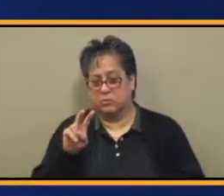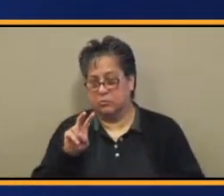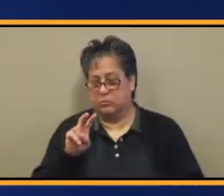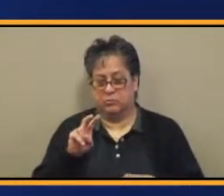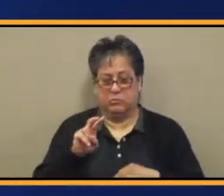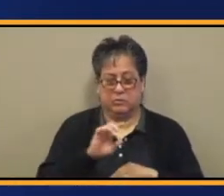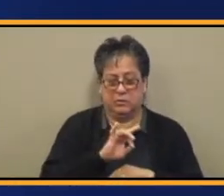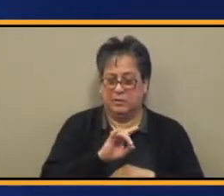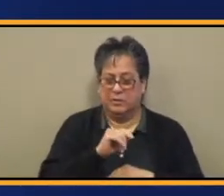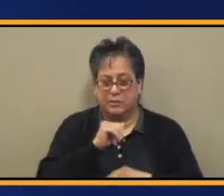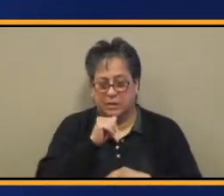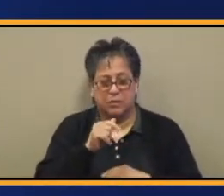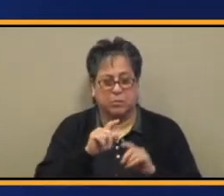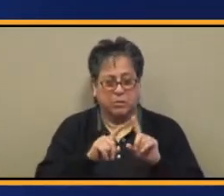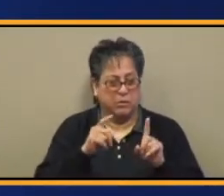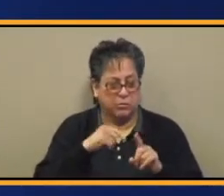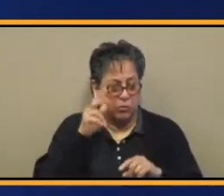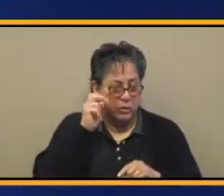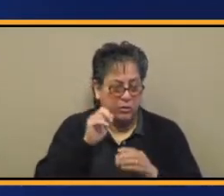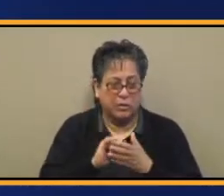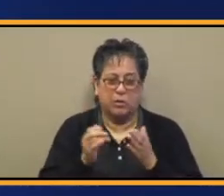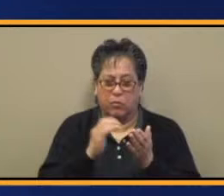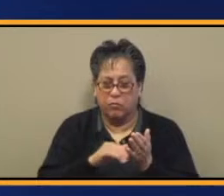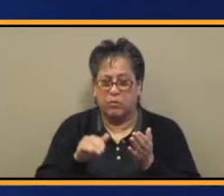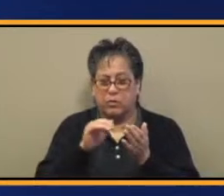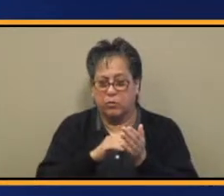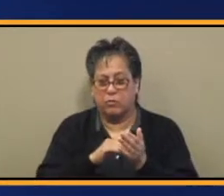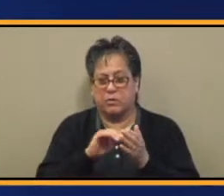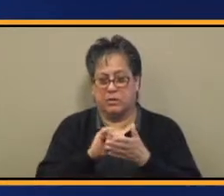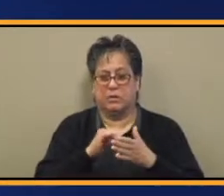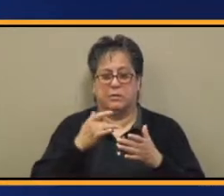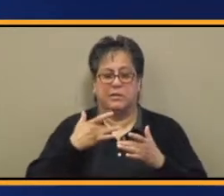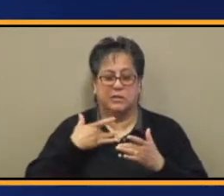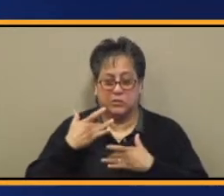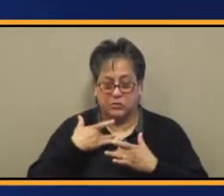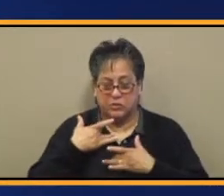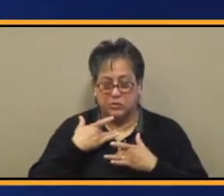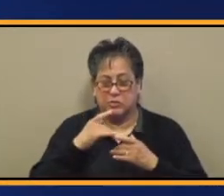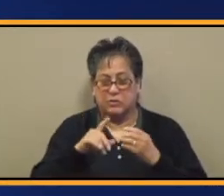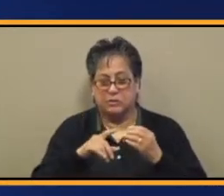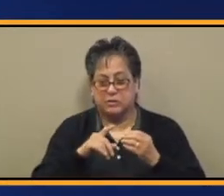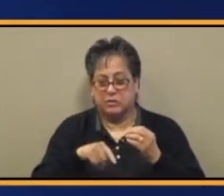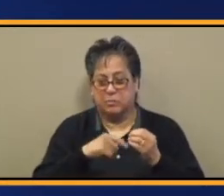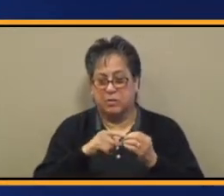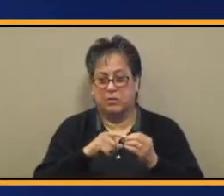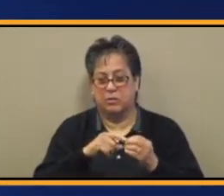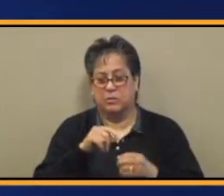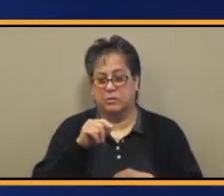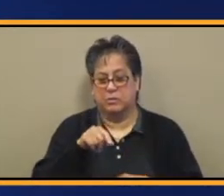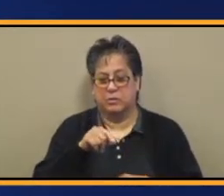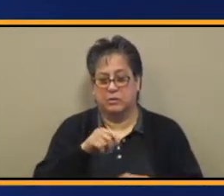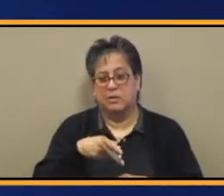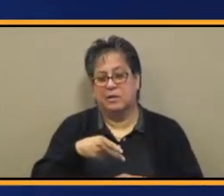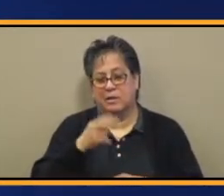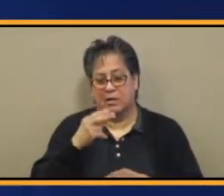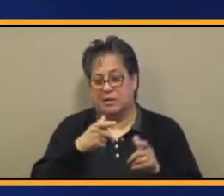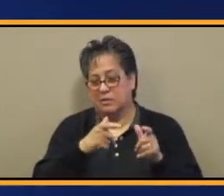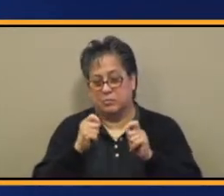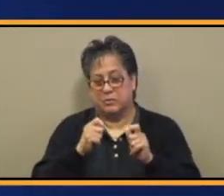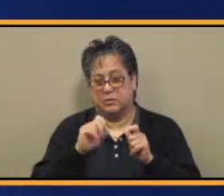unfounded. And we are hearing that over and over again about the concerns of high-speed car